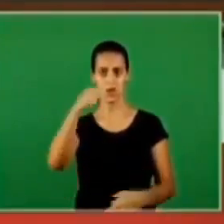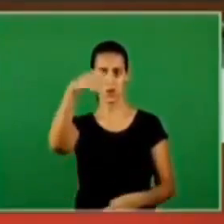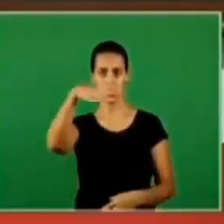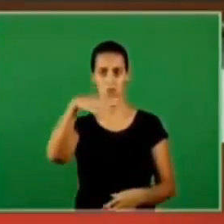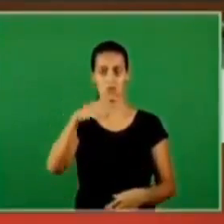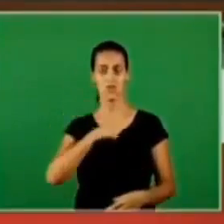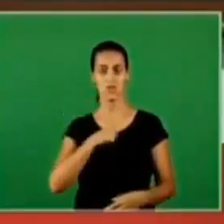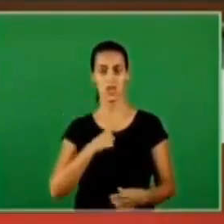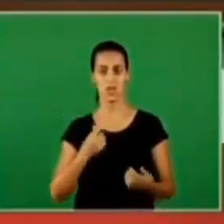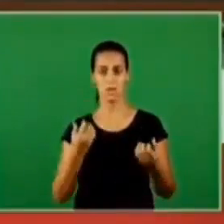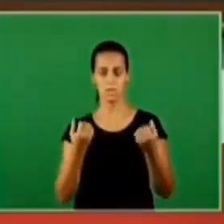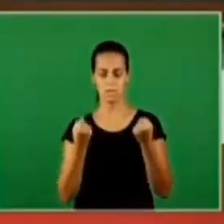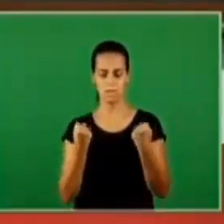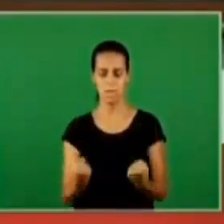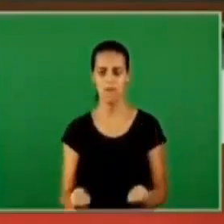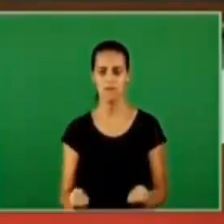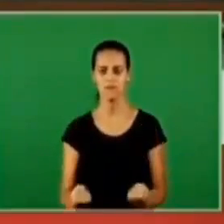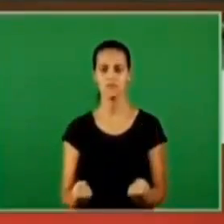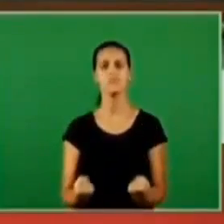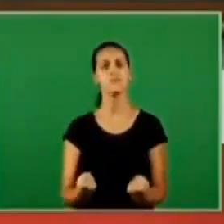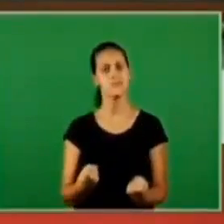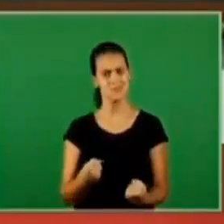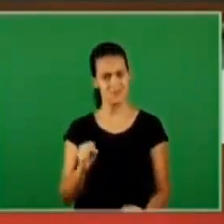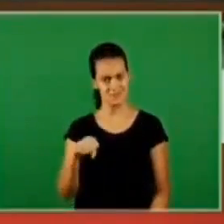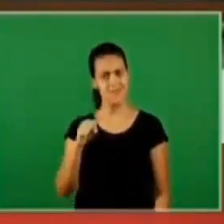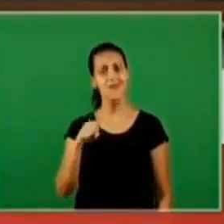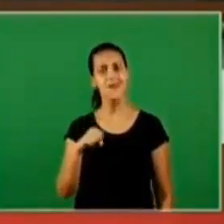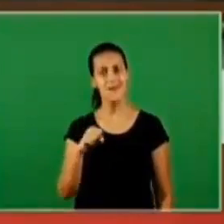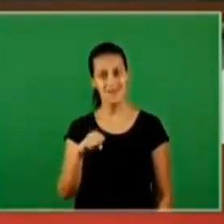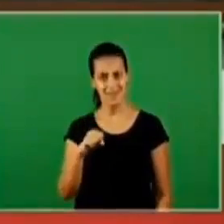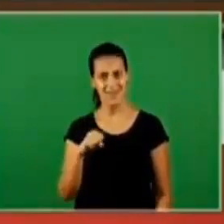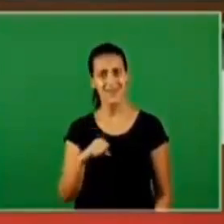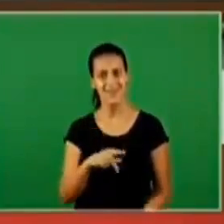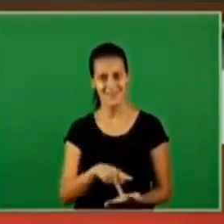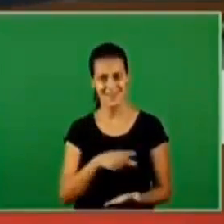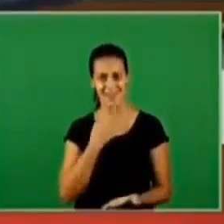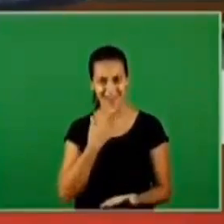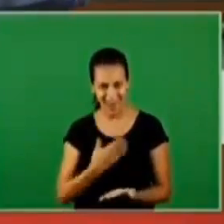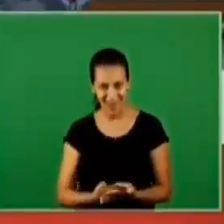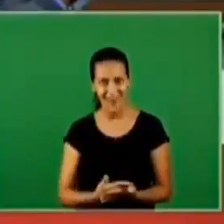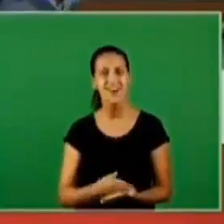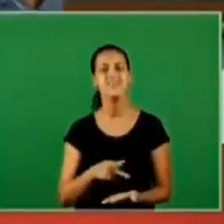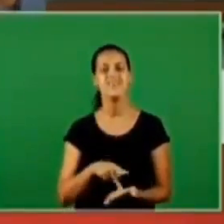120 tons of weight of light per day